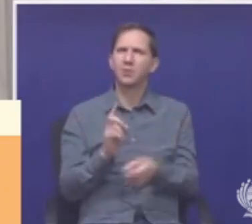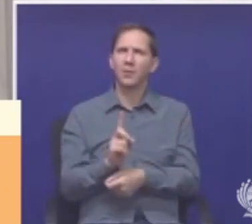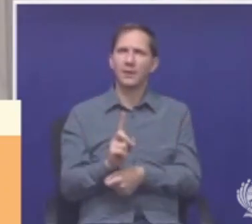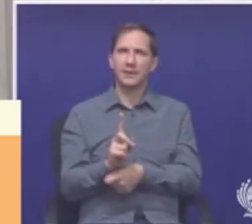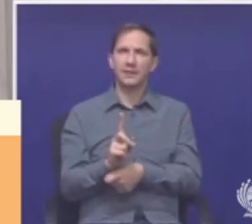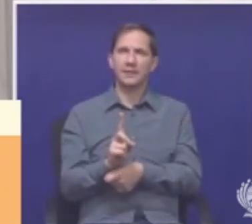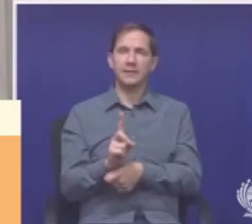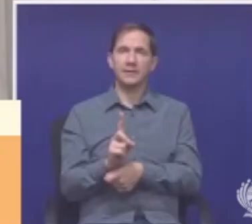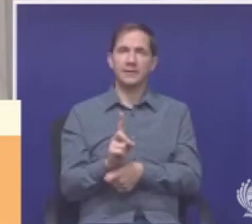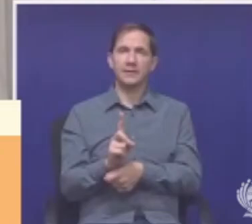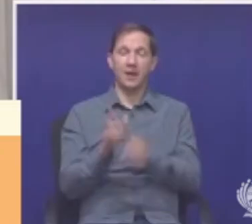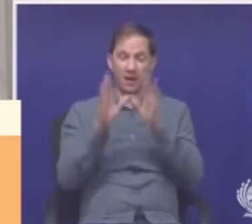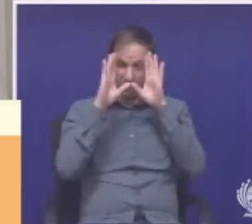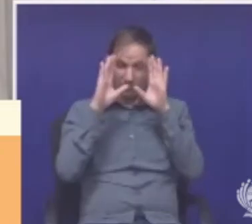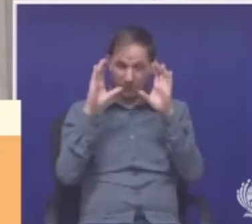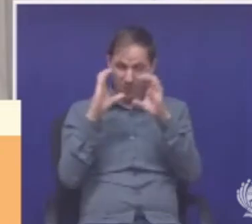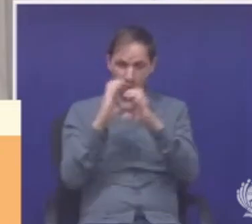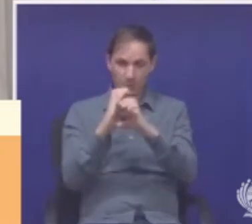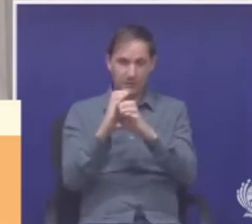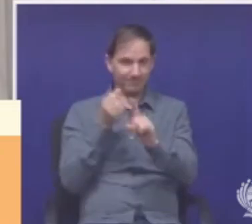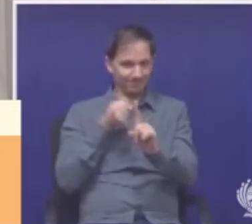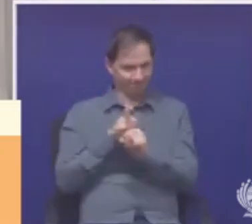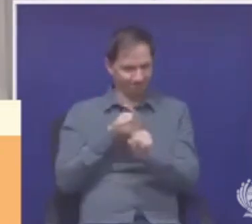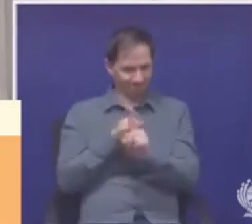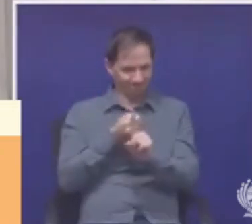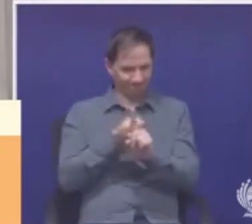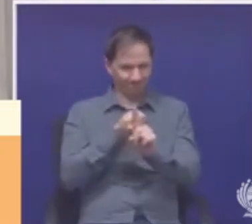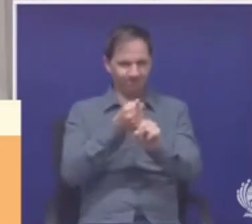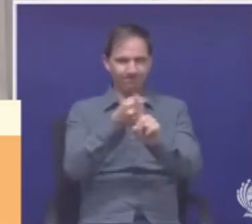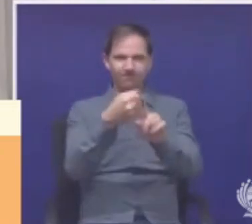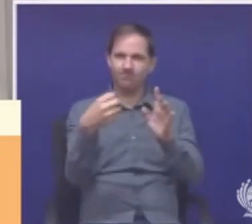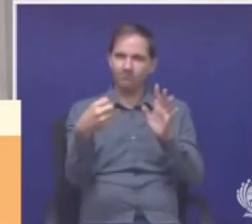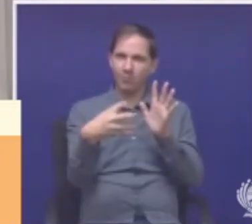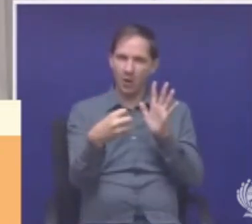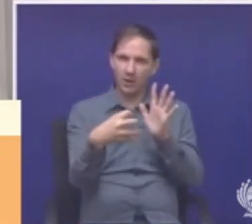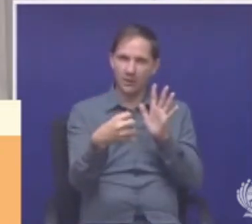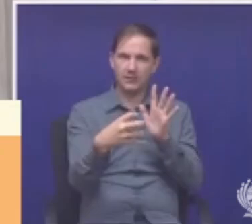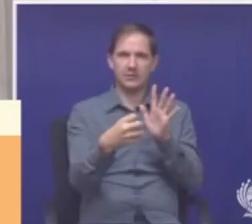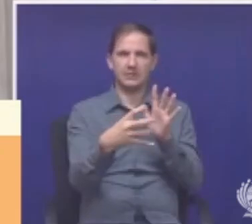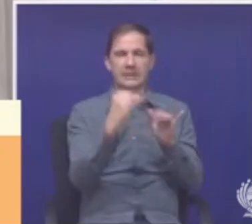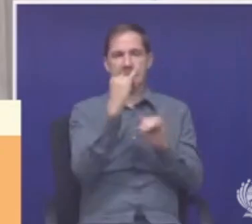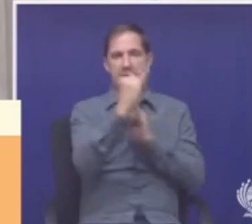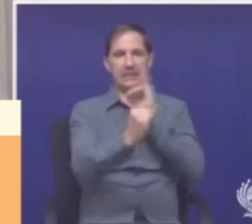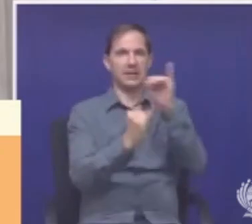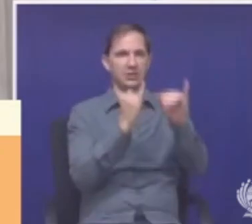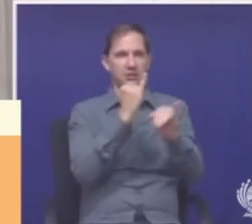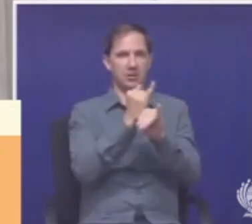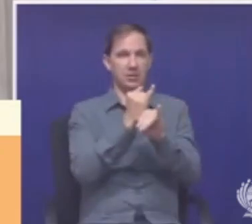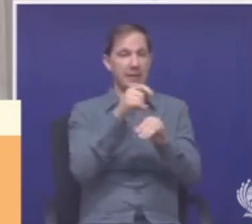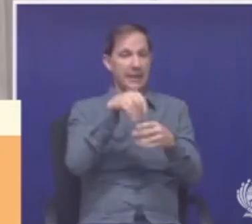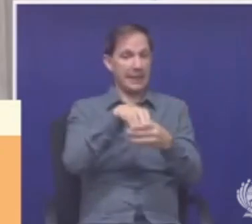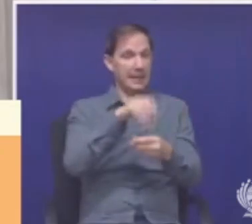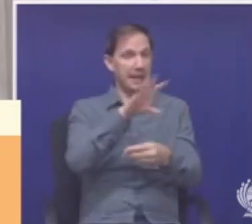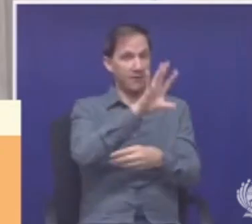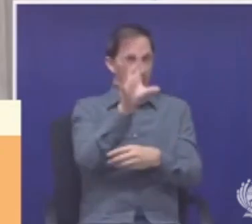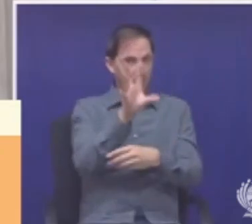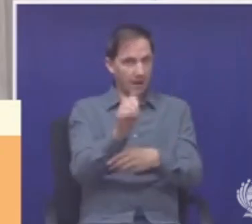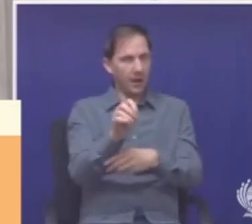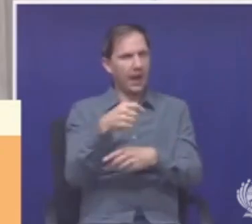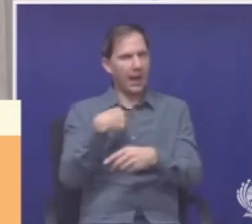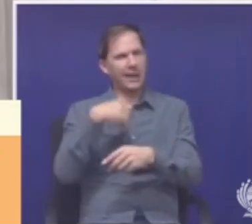and focused marketing drive for our agricultural products and other markets, both continentally and around the